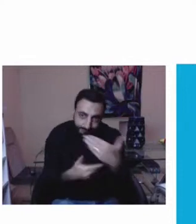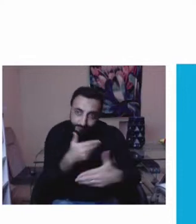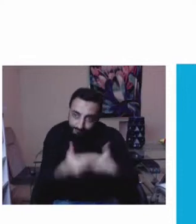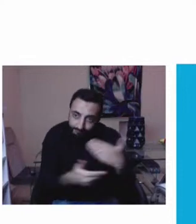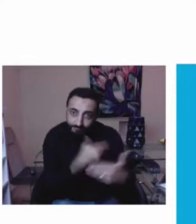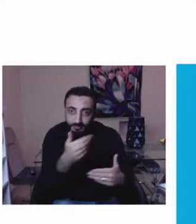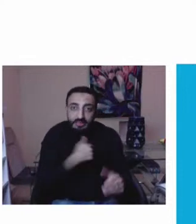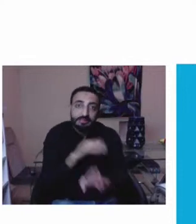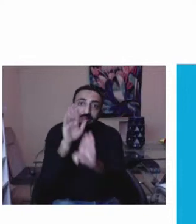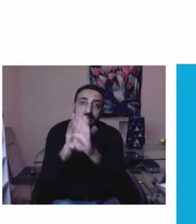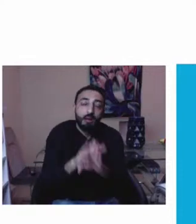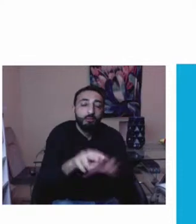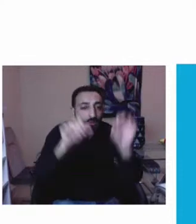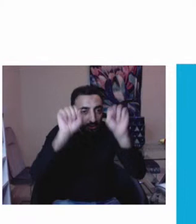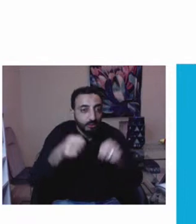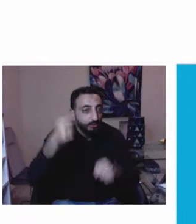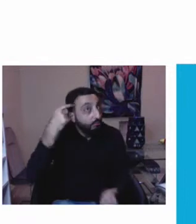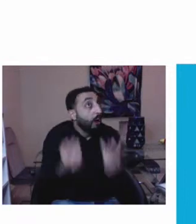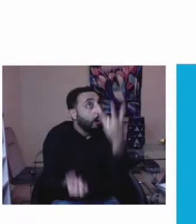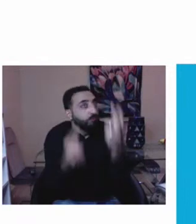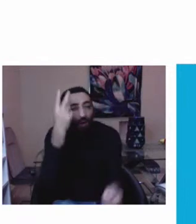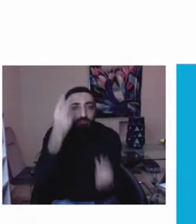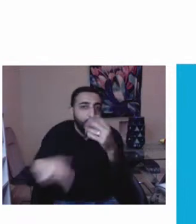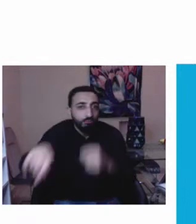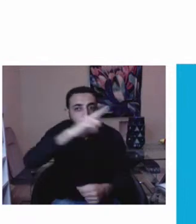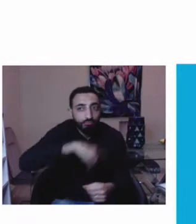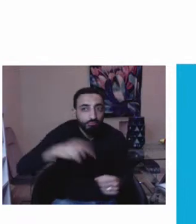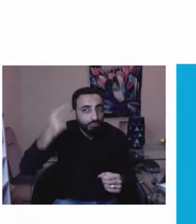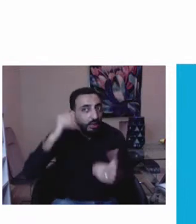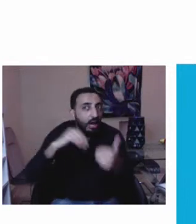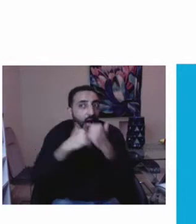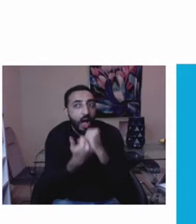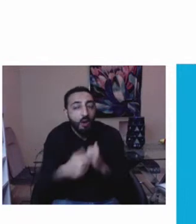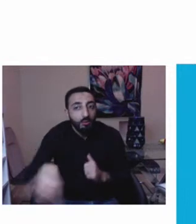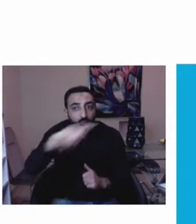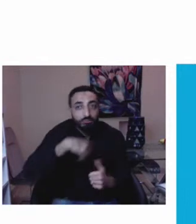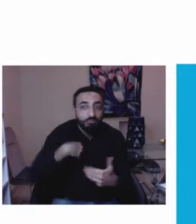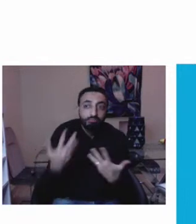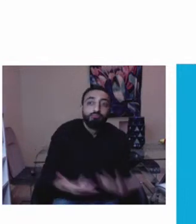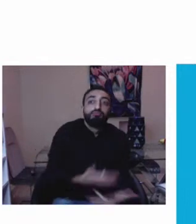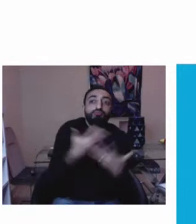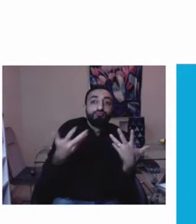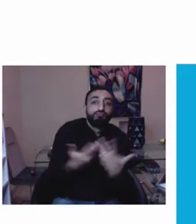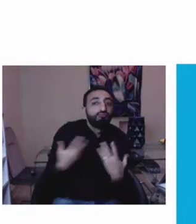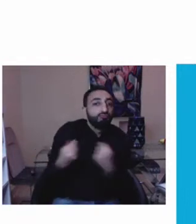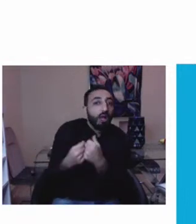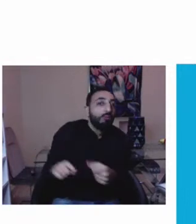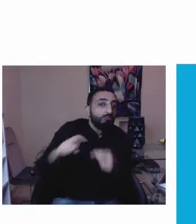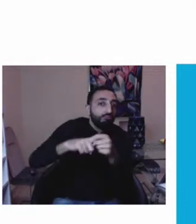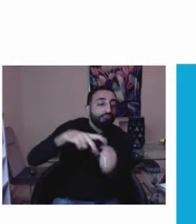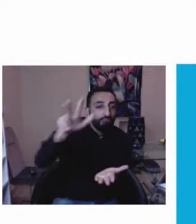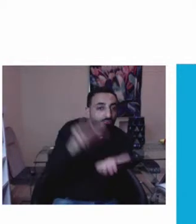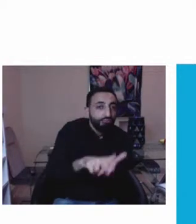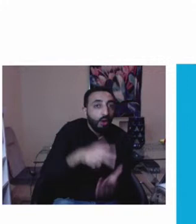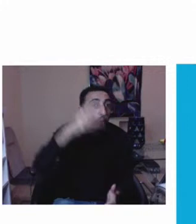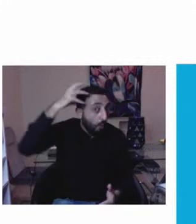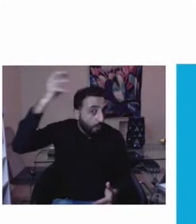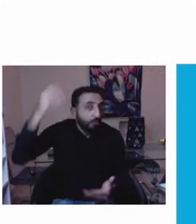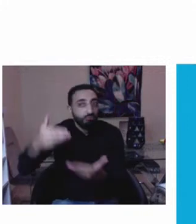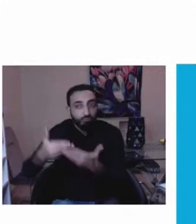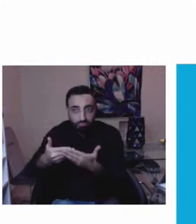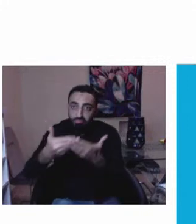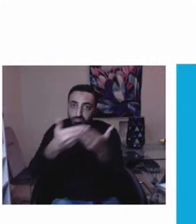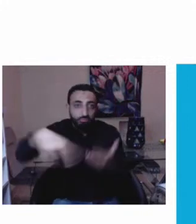and power on where the resources are going and when. Under this umbrella of peace and security, so young people can